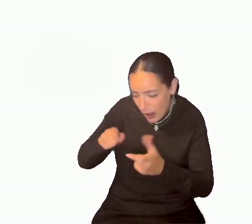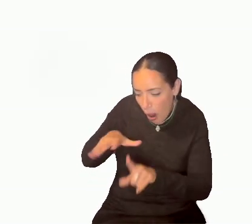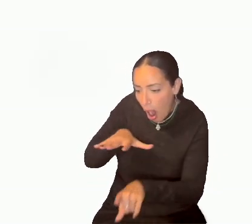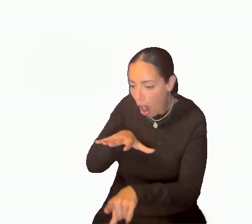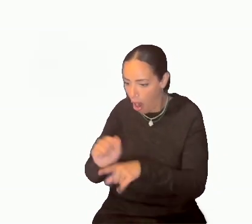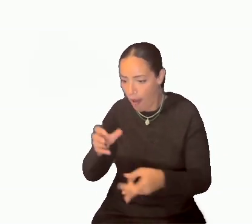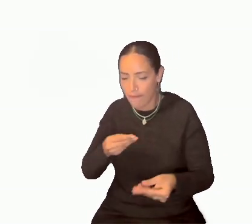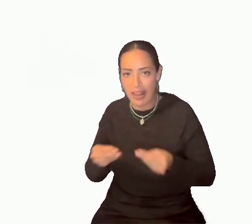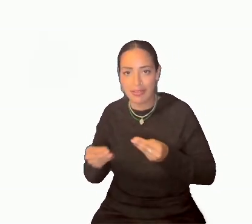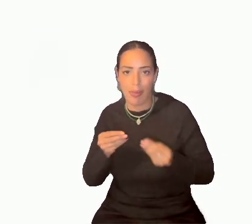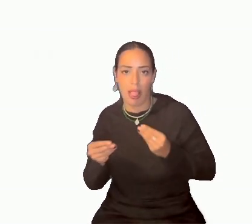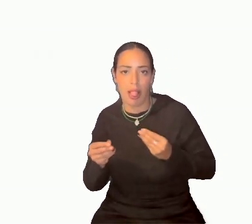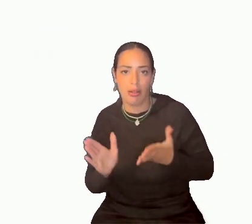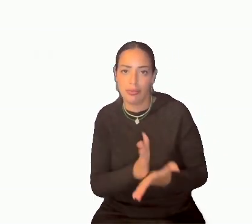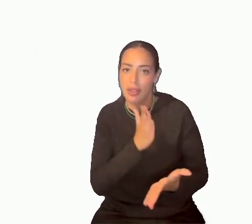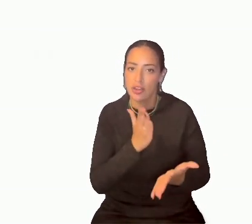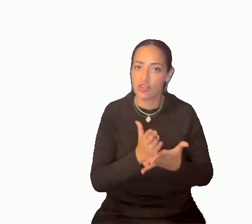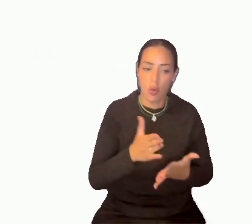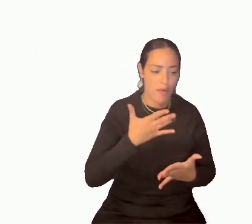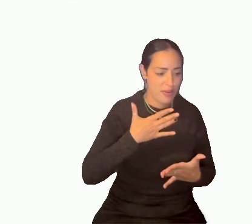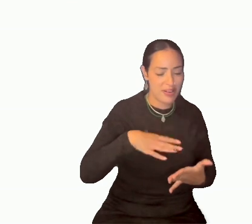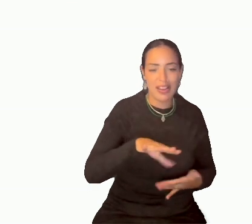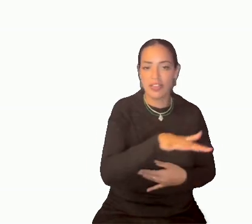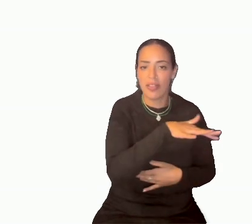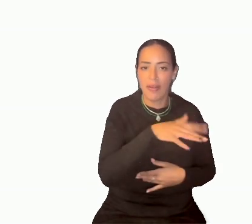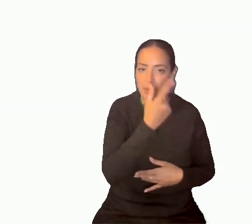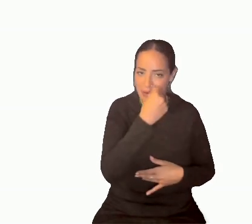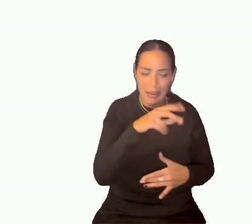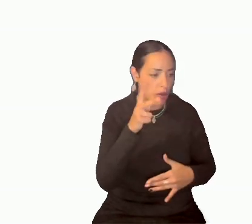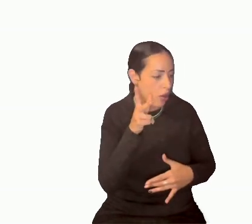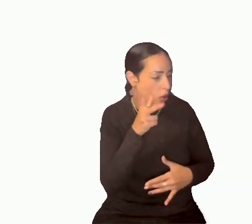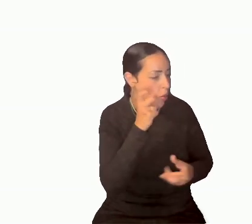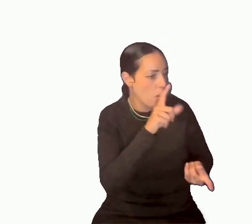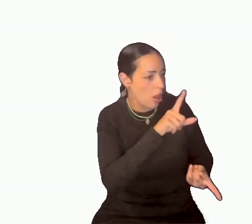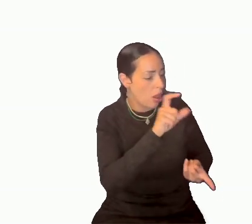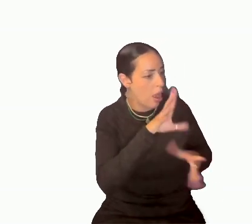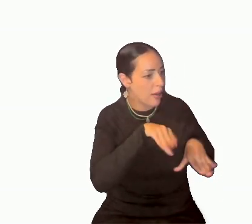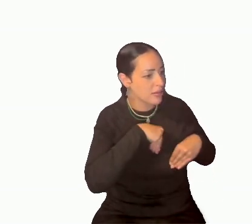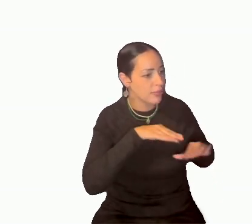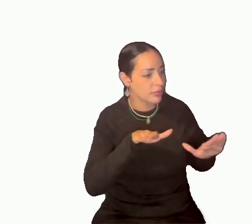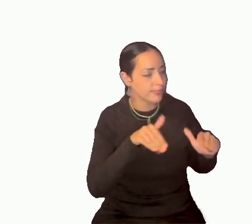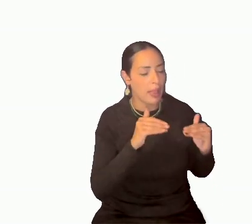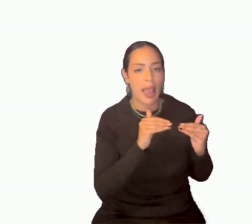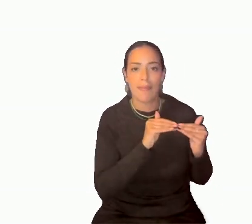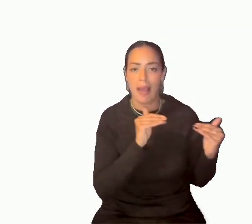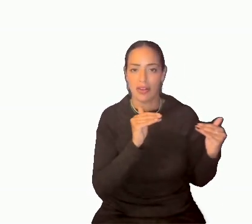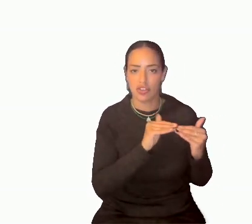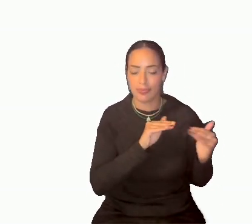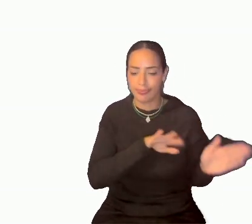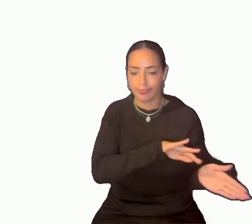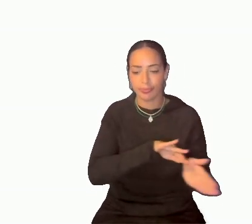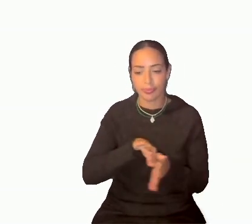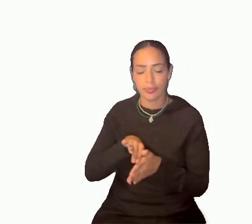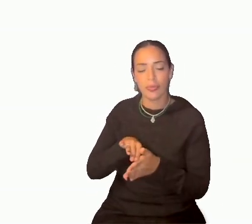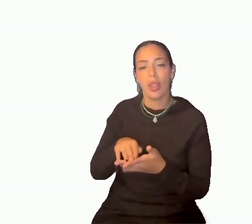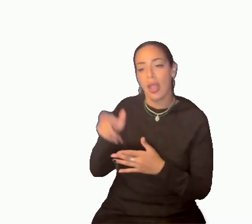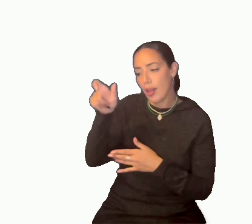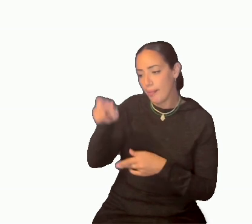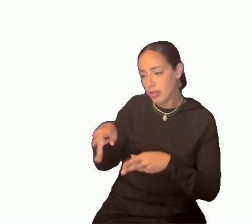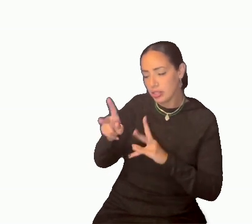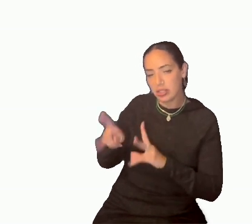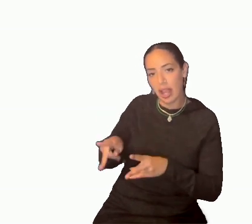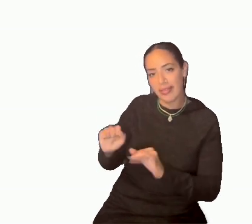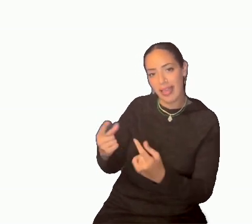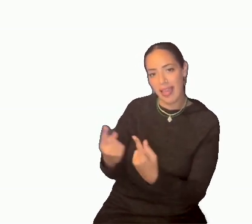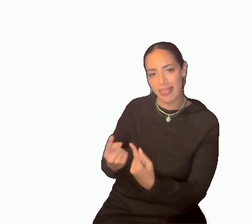to enable the needs of the family to be both heard and met. Managing the return of personal effects. The possessions of